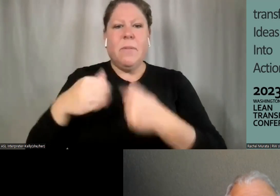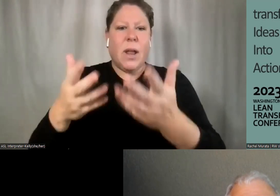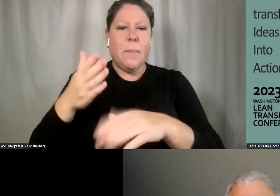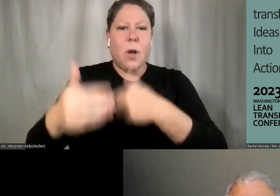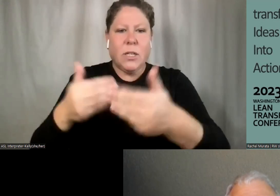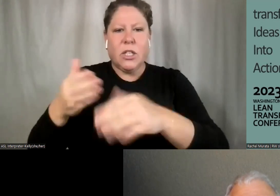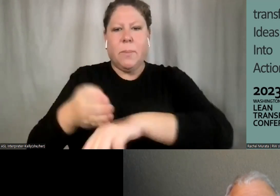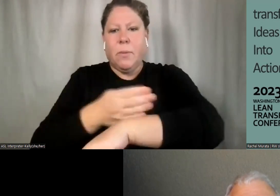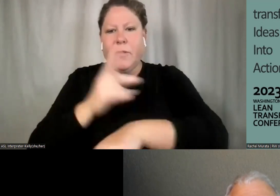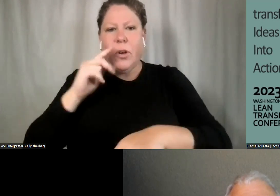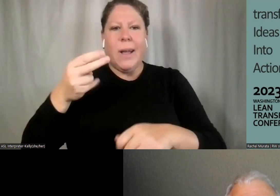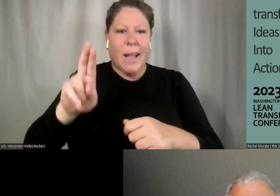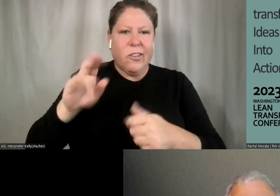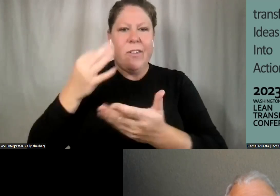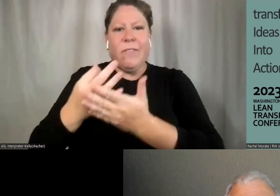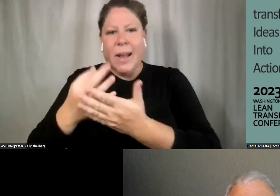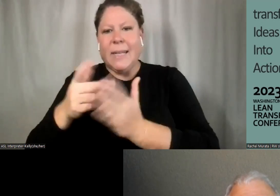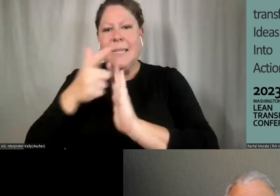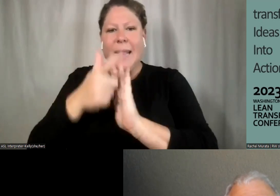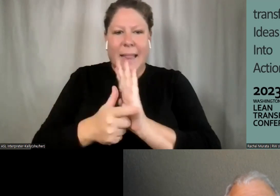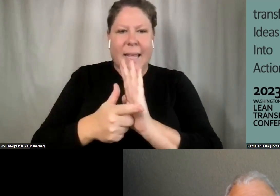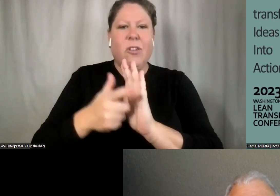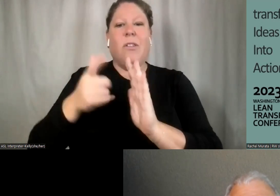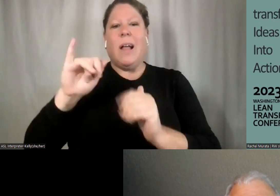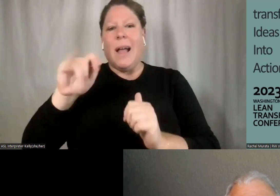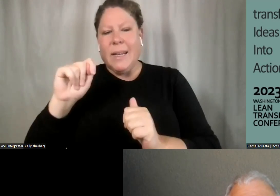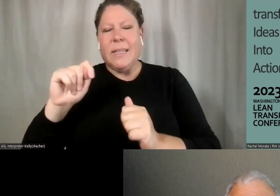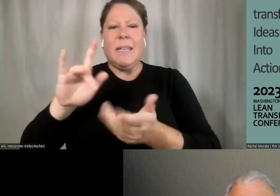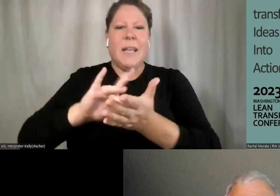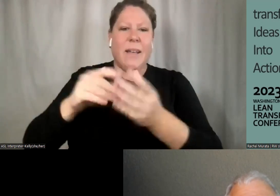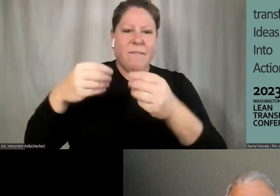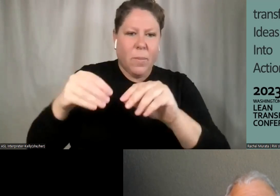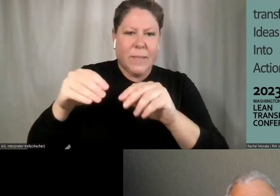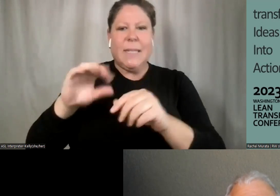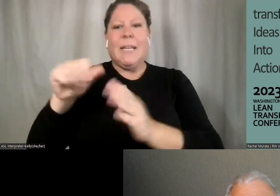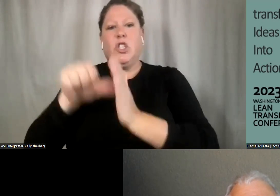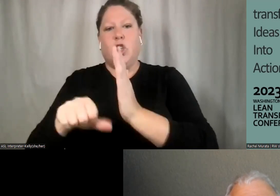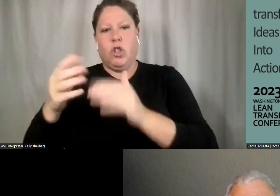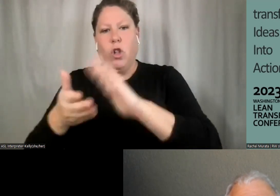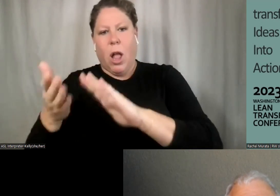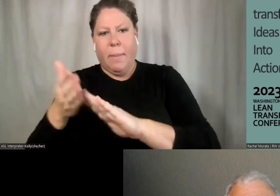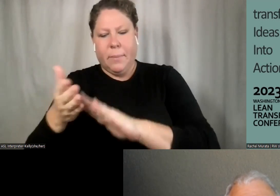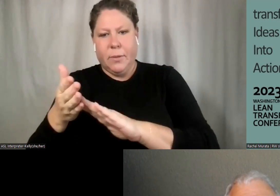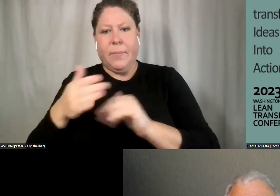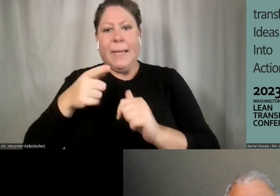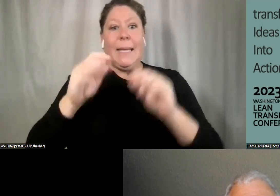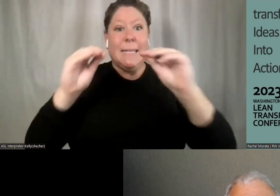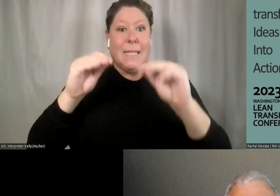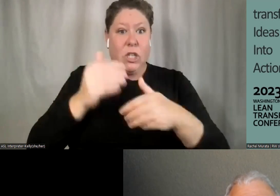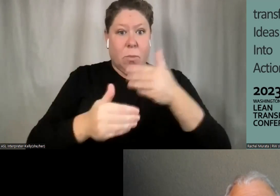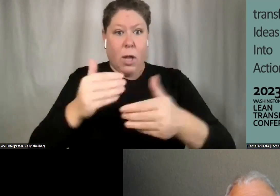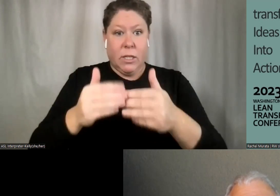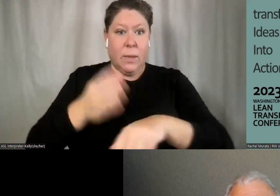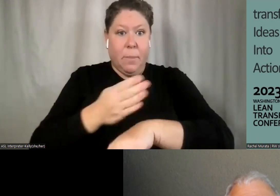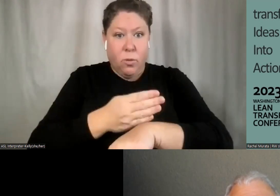supply chain, finance, legal, pharmacy, and surgical operations. He also teaches process improvement,